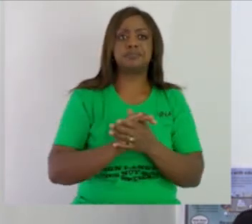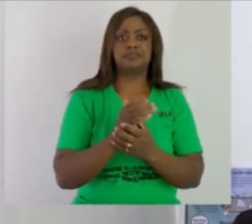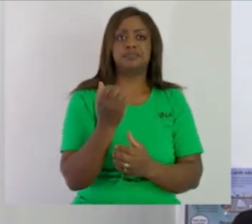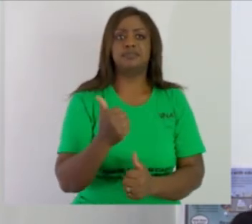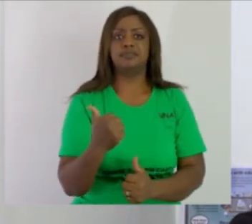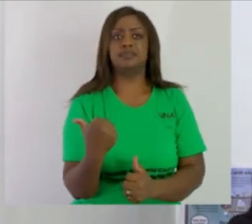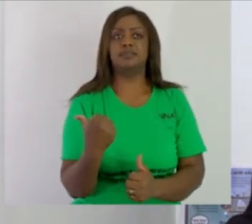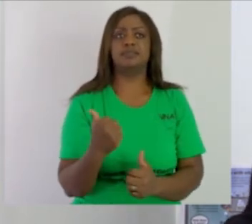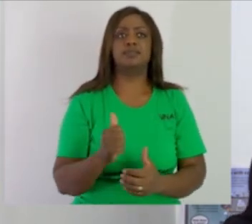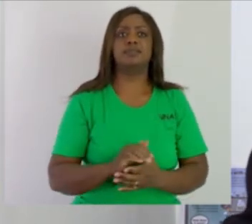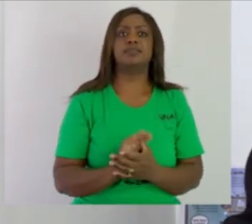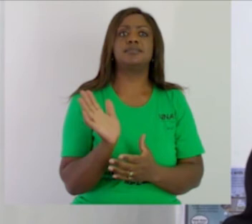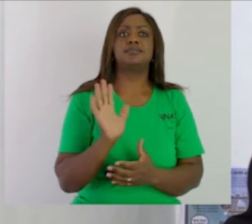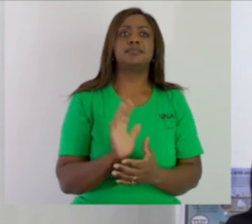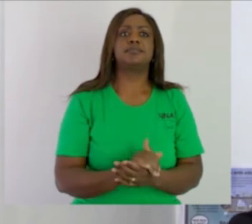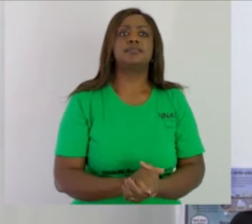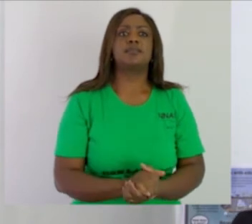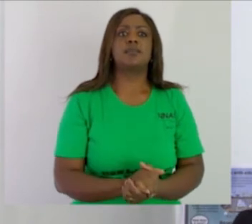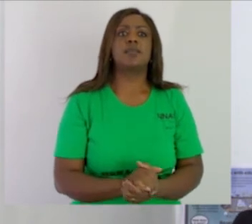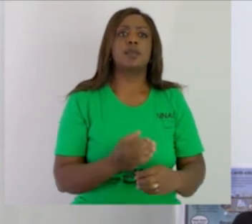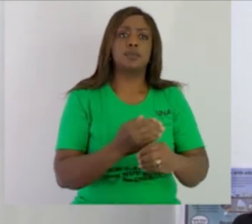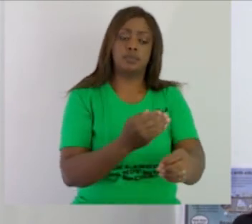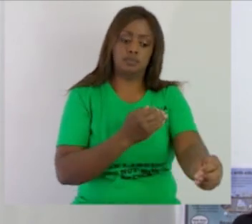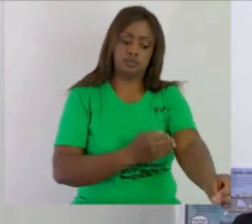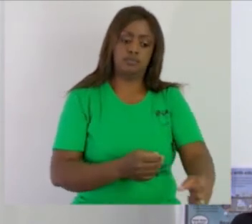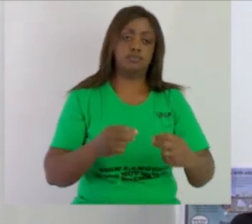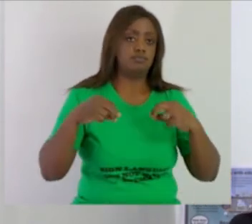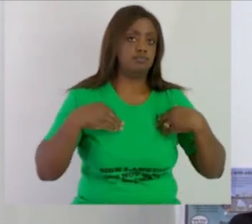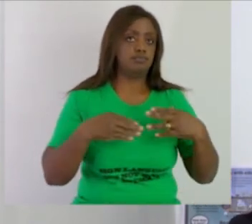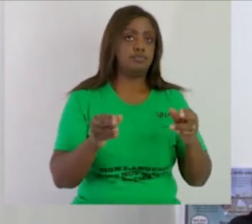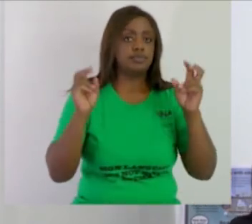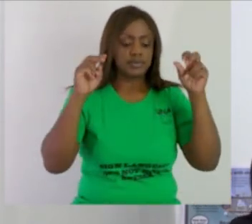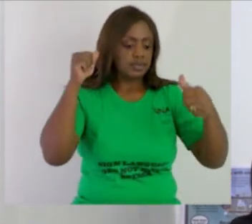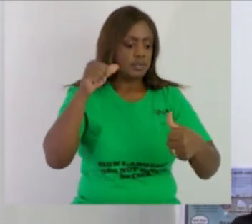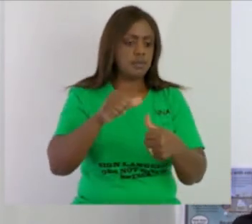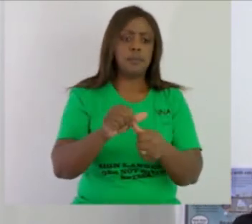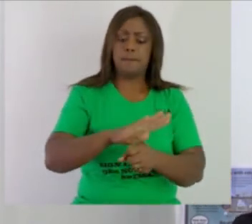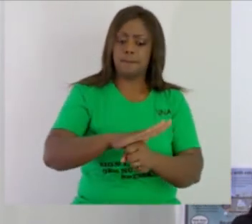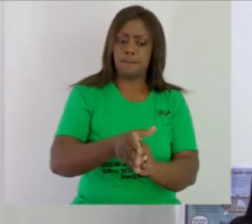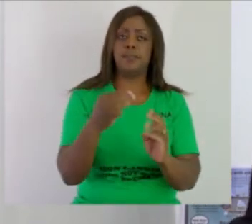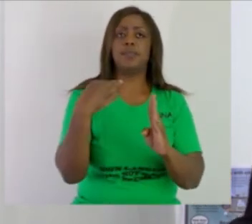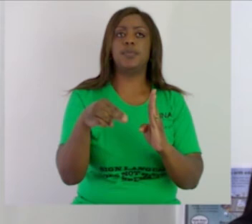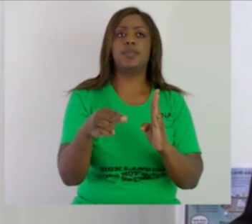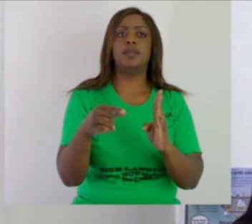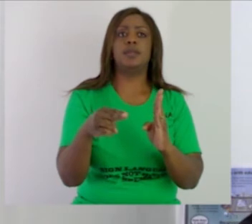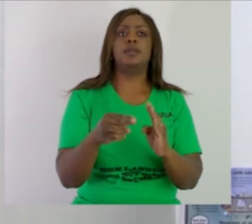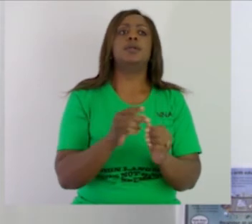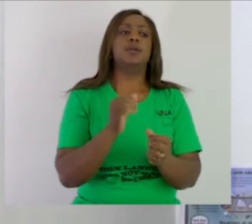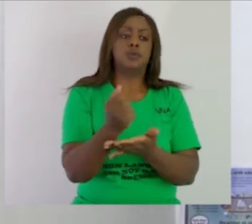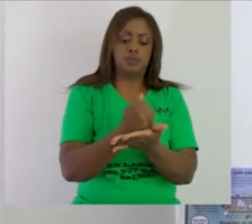with Chanel. Before we start today's lesson, remember to always sanitize your